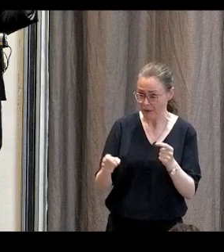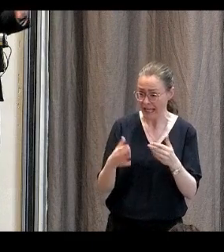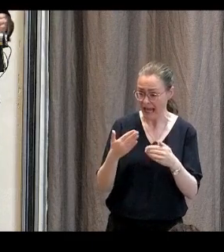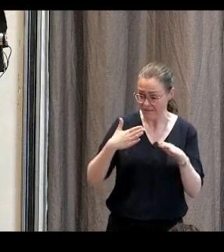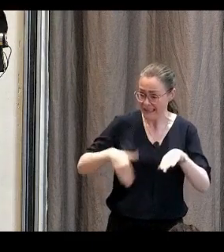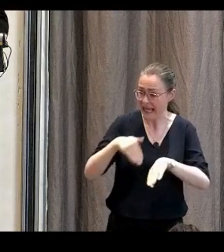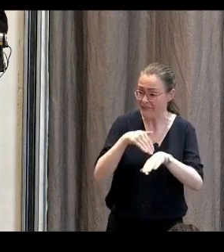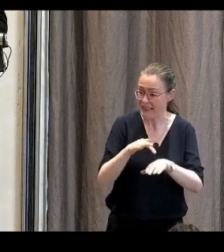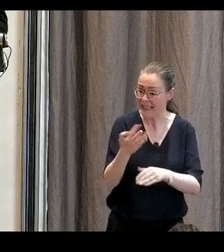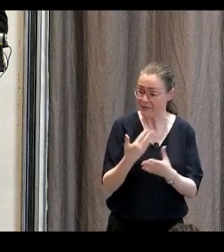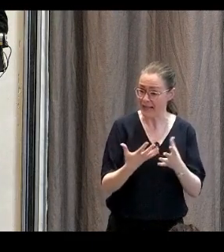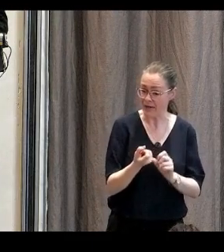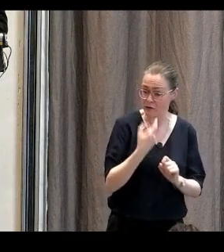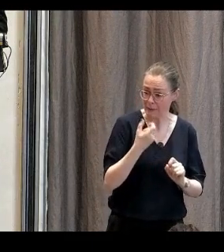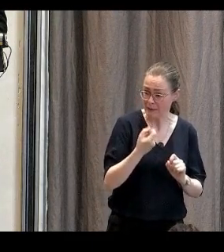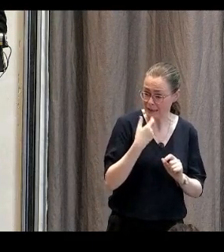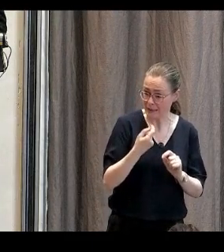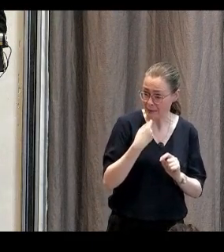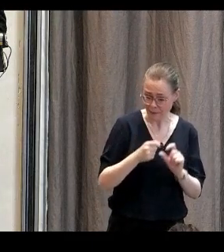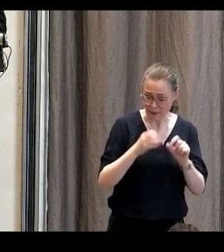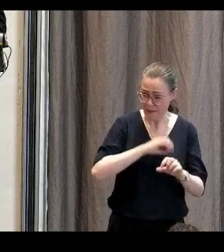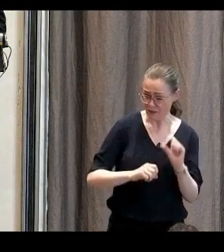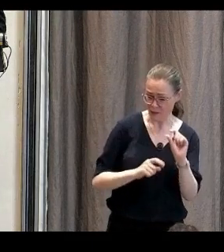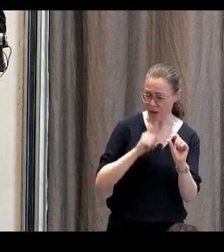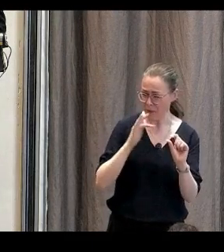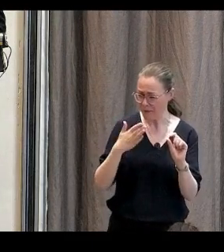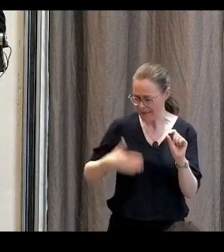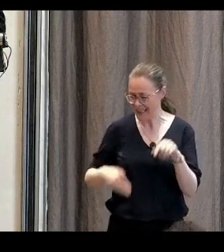effects they might not need.